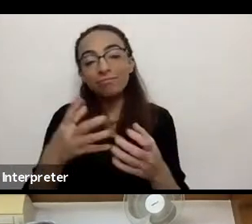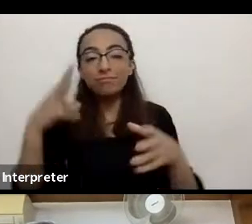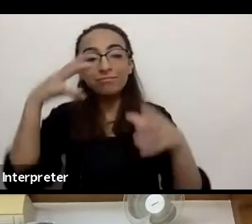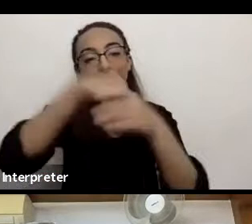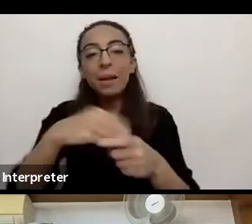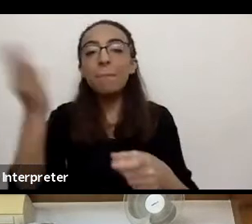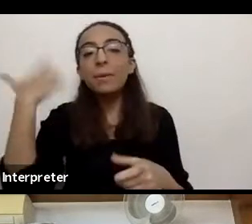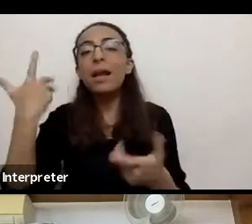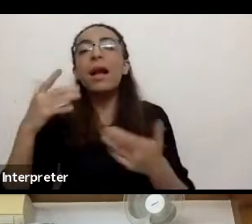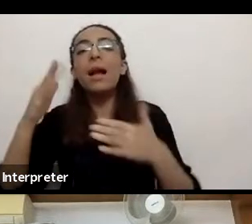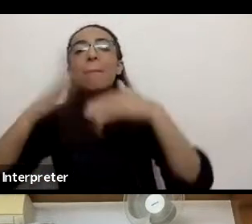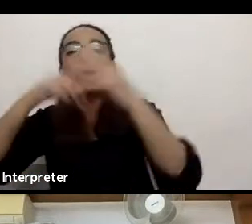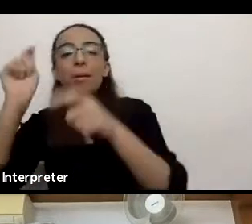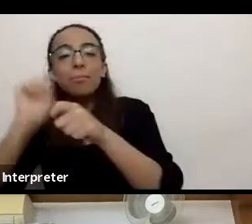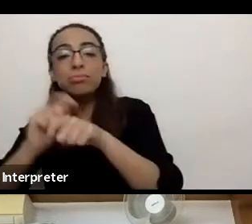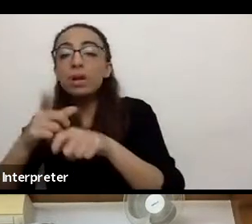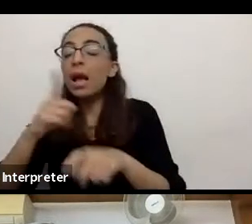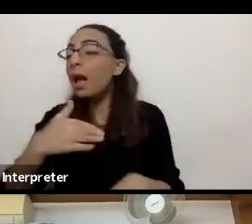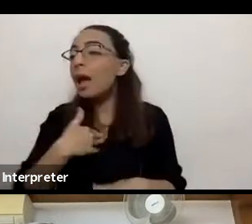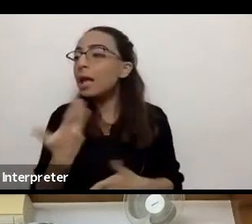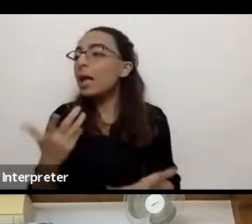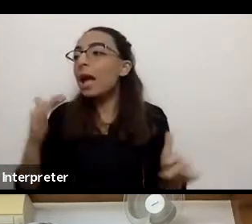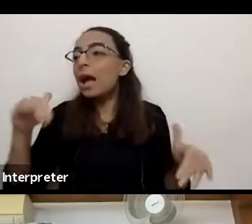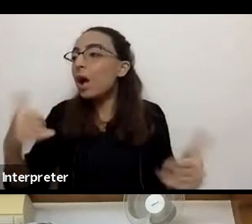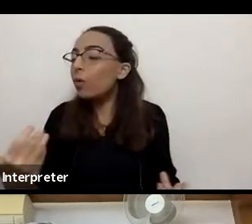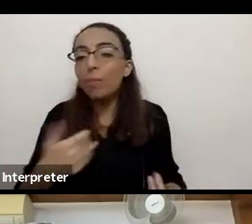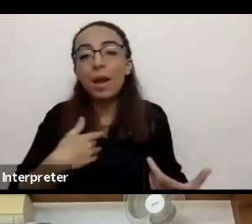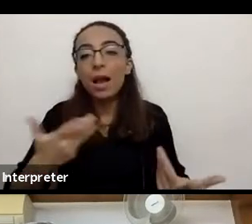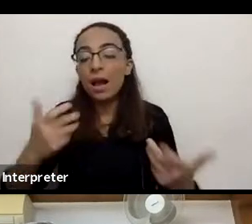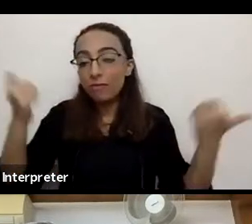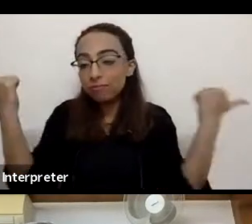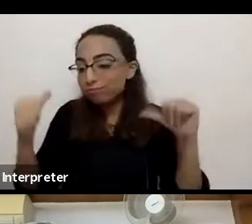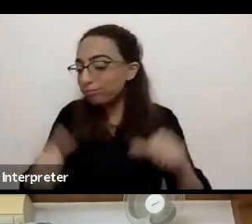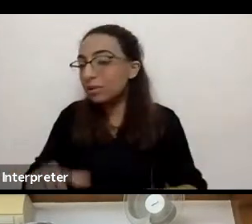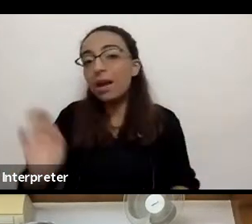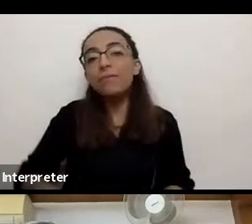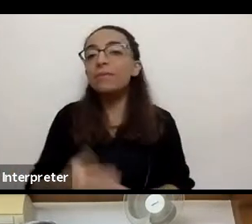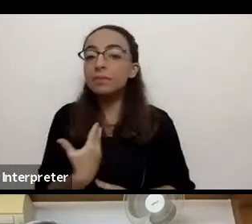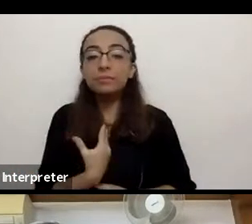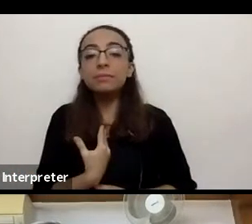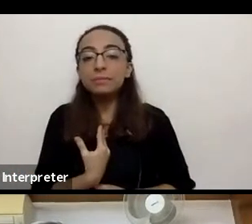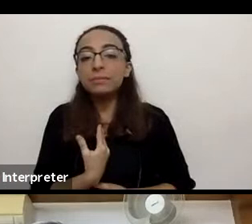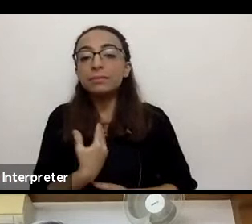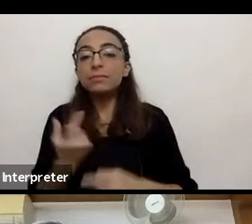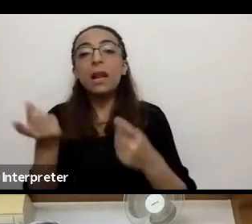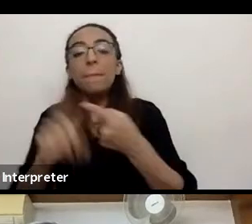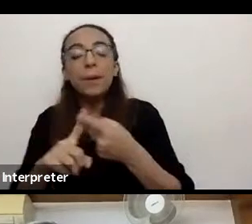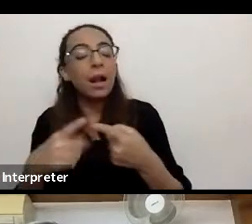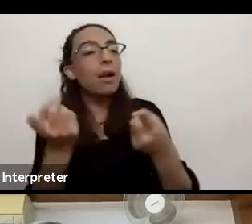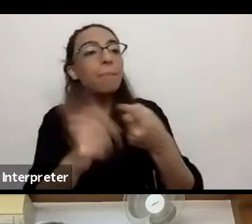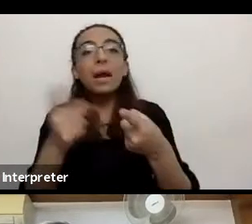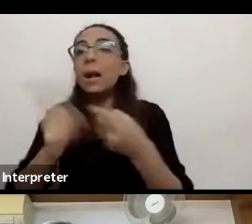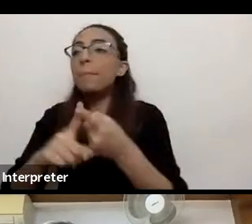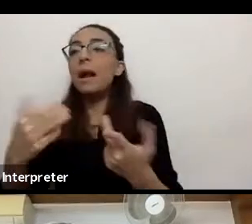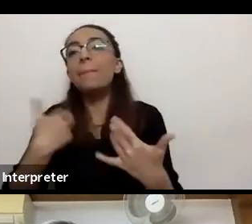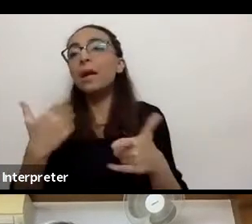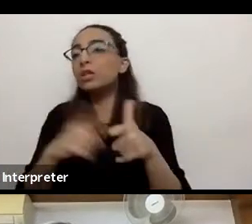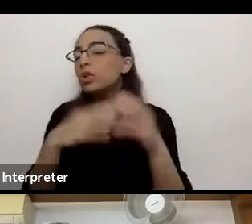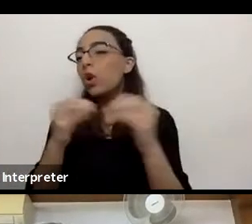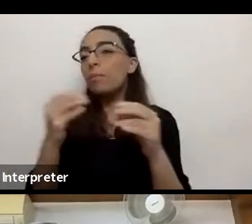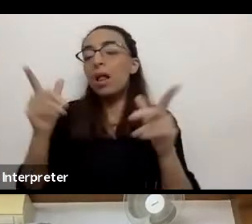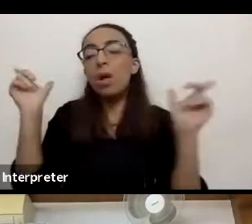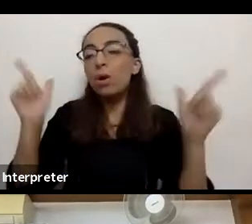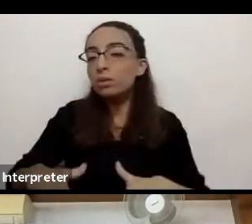arrangements, have been the least able to face the consequences of this crisis, with their existing vulnerabilities